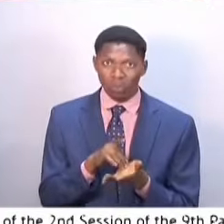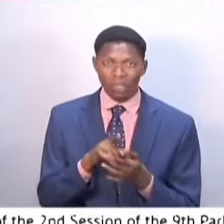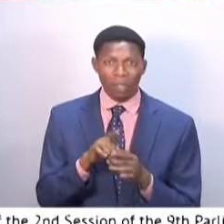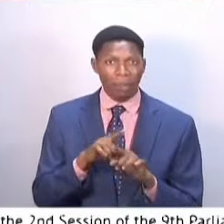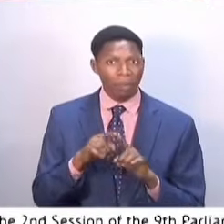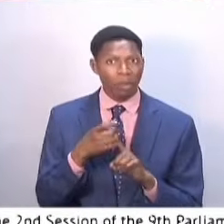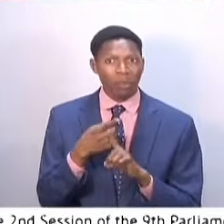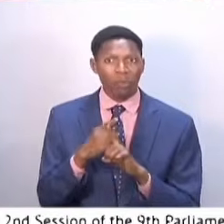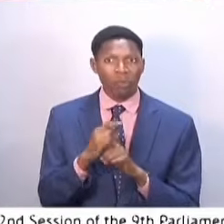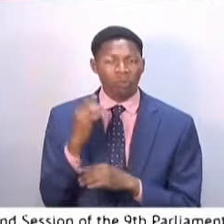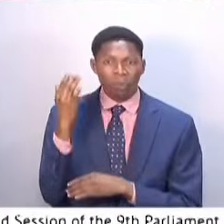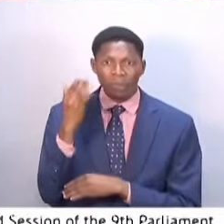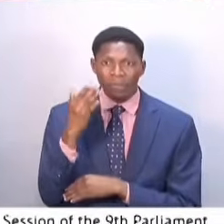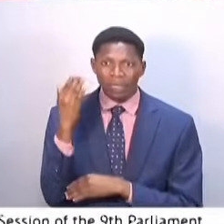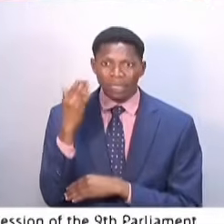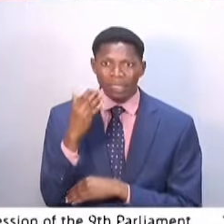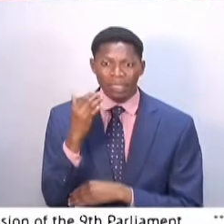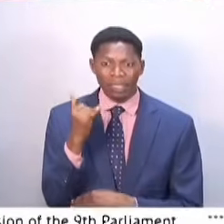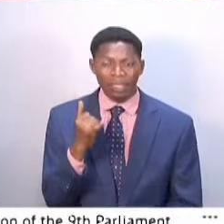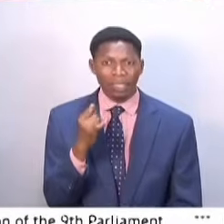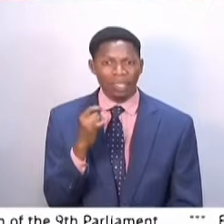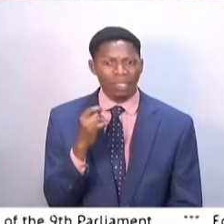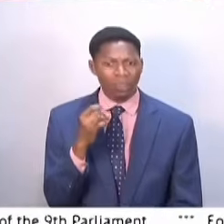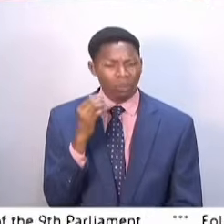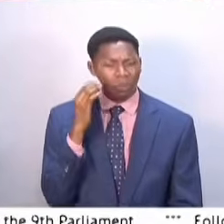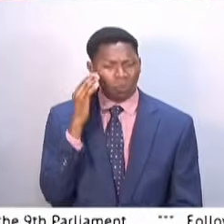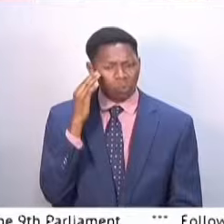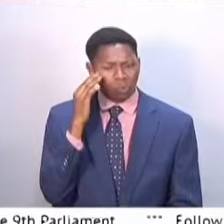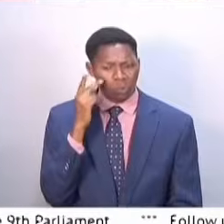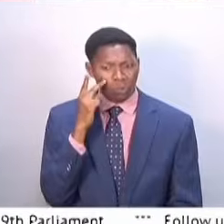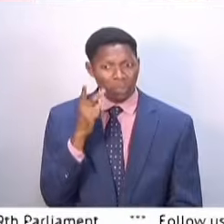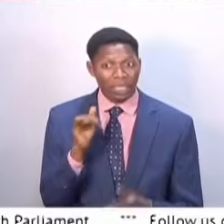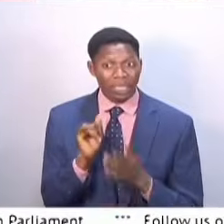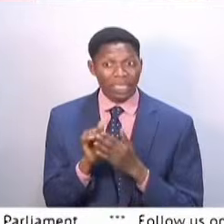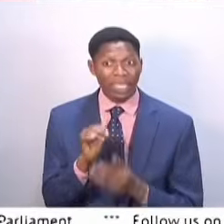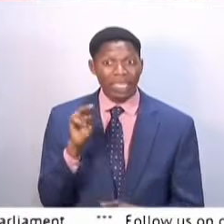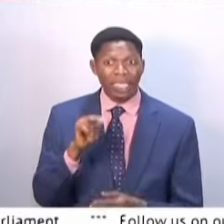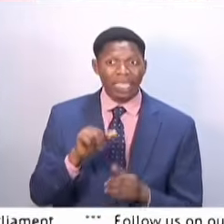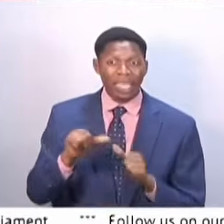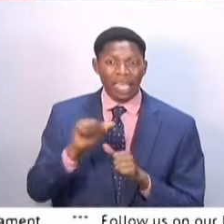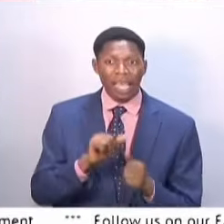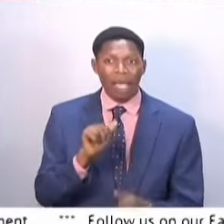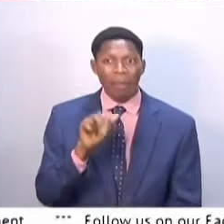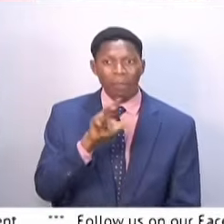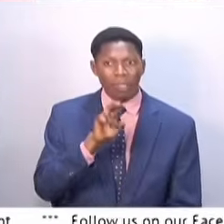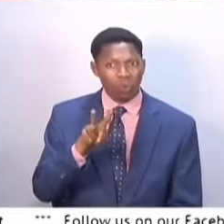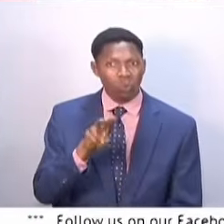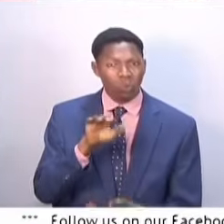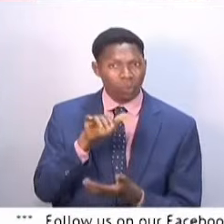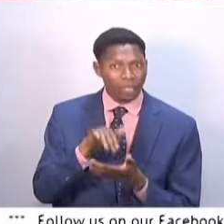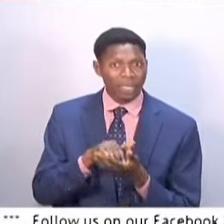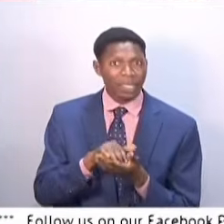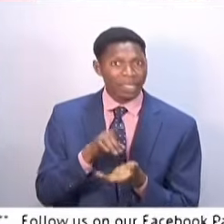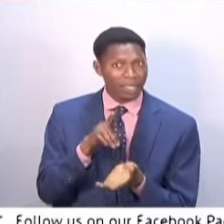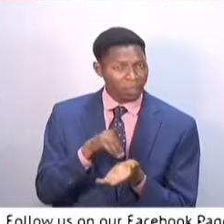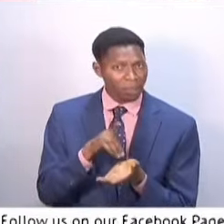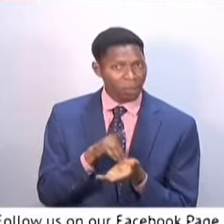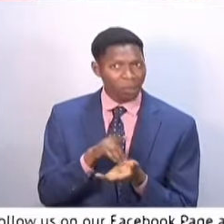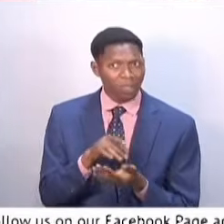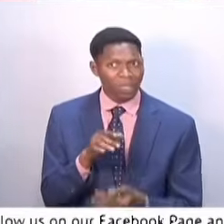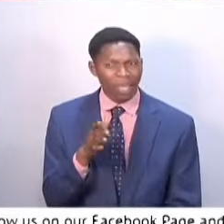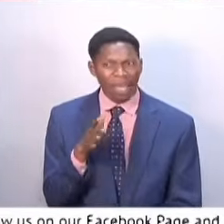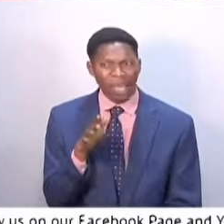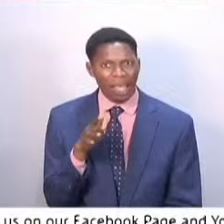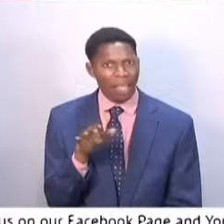statement, you realize that we need about 32,000 doctors. That is